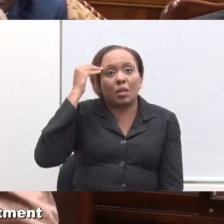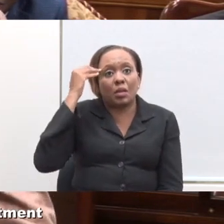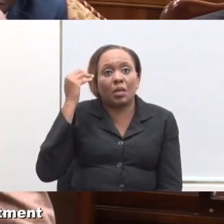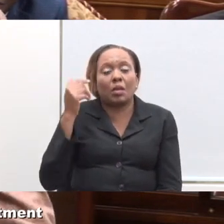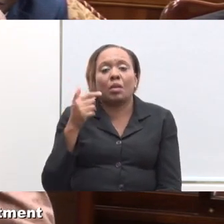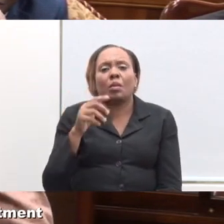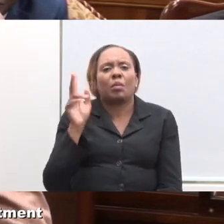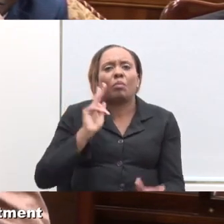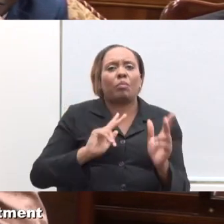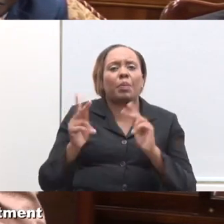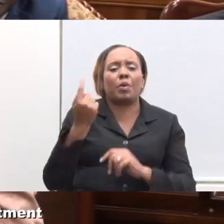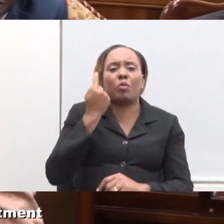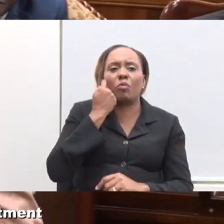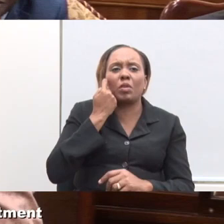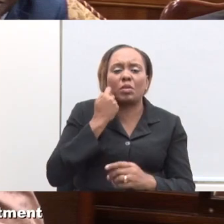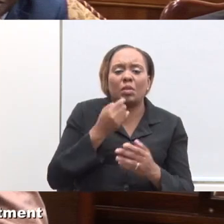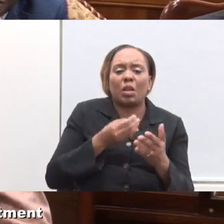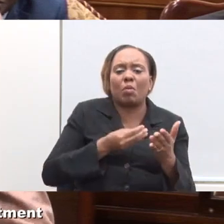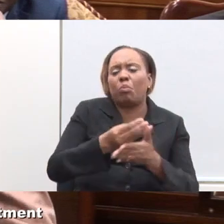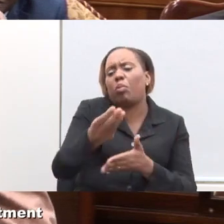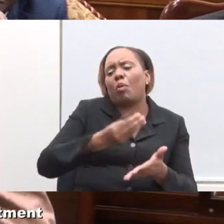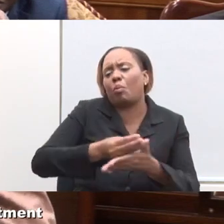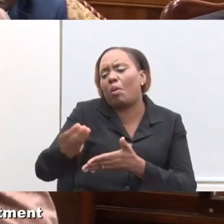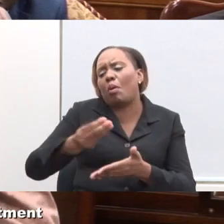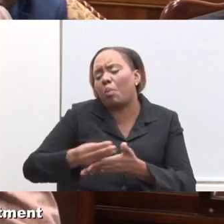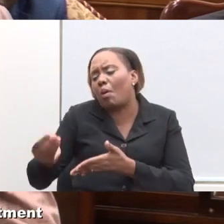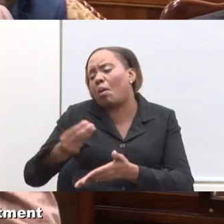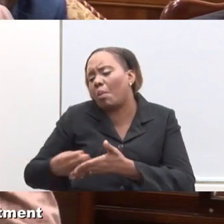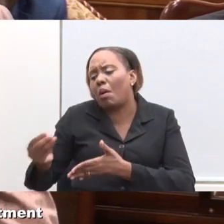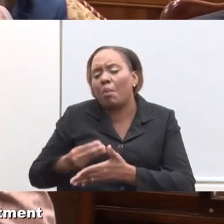others this. I saw it as Barbadians listening,